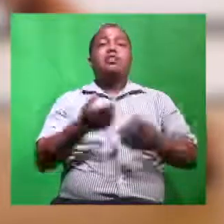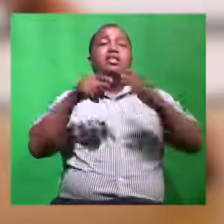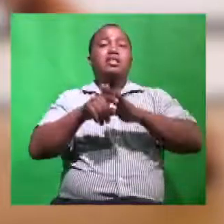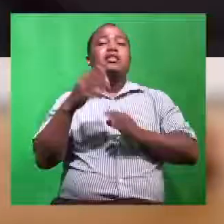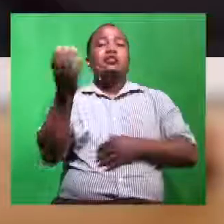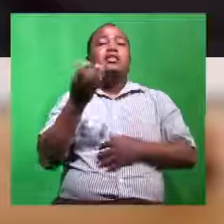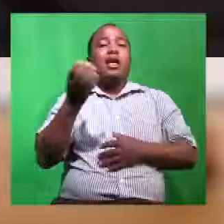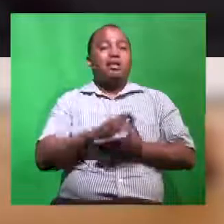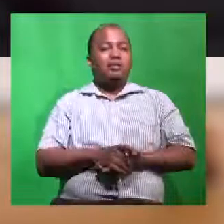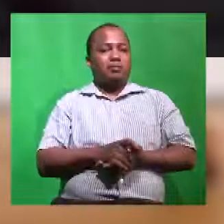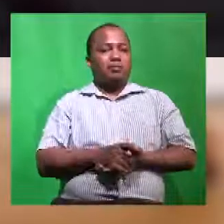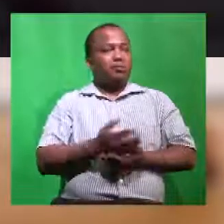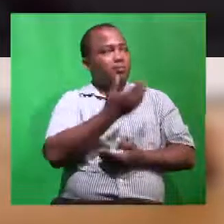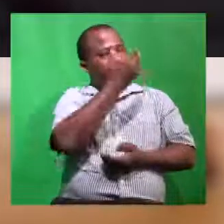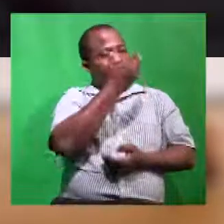the societies.